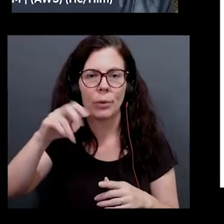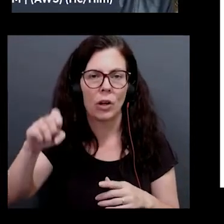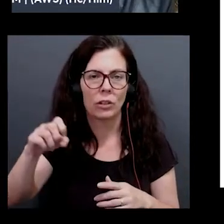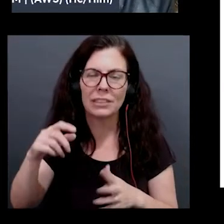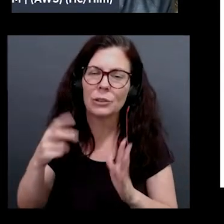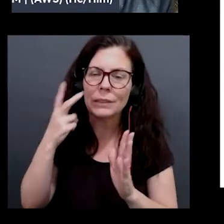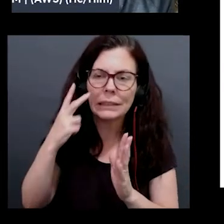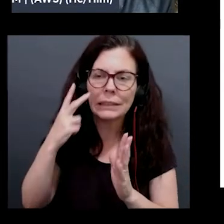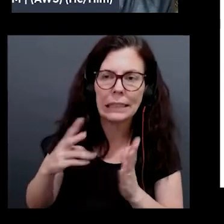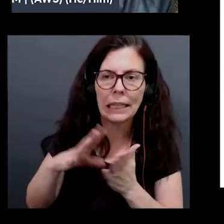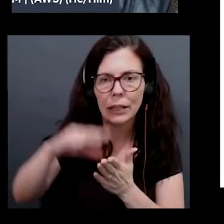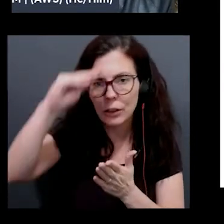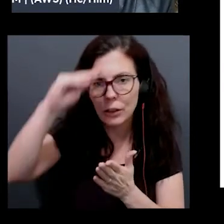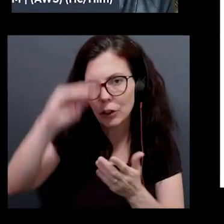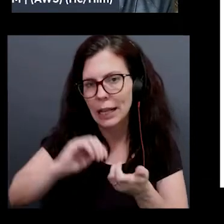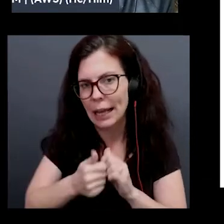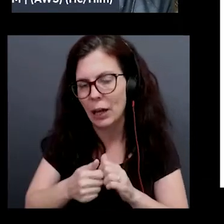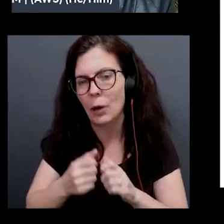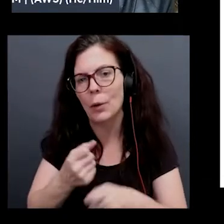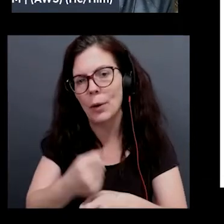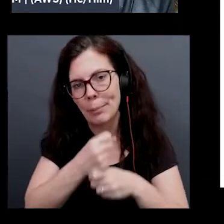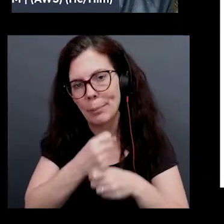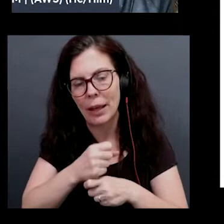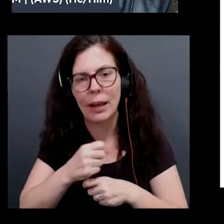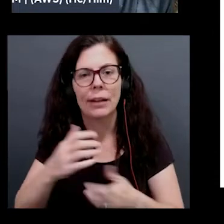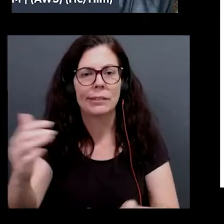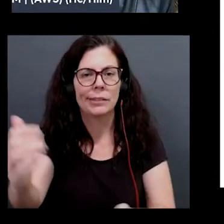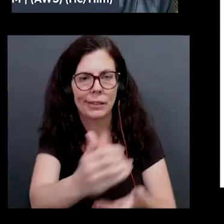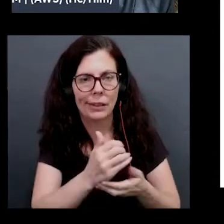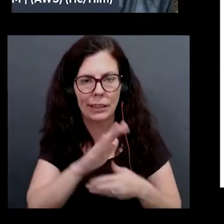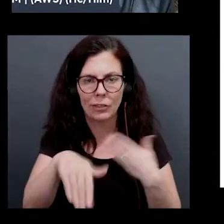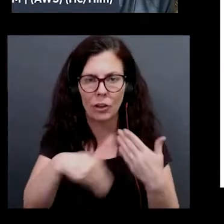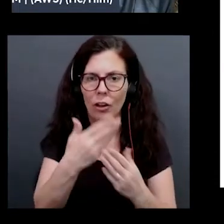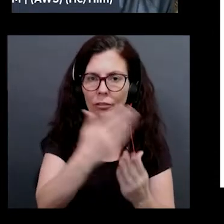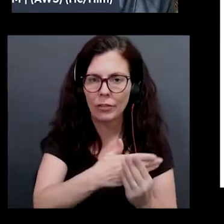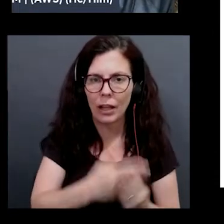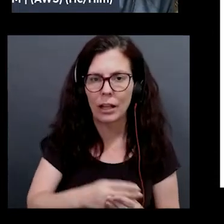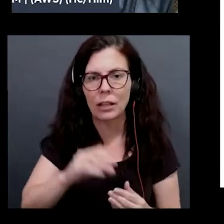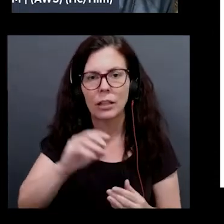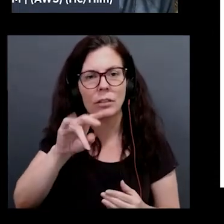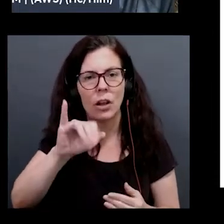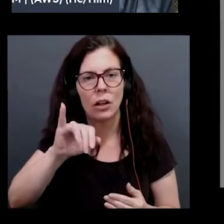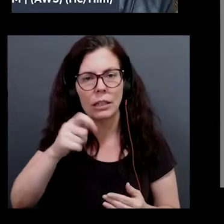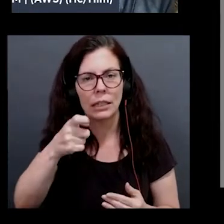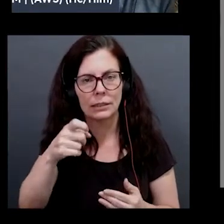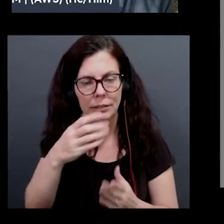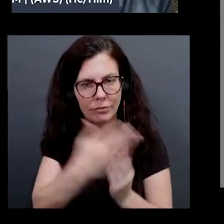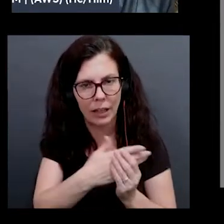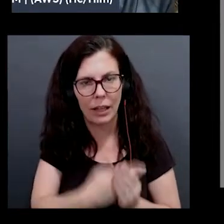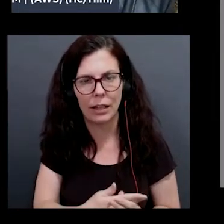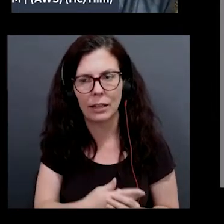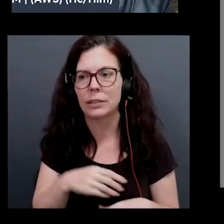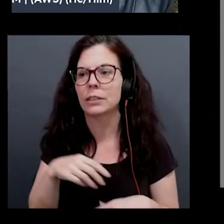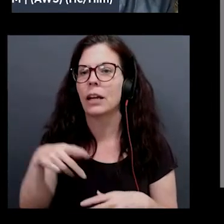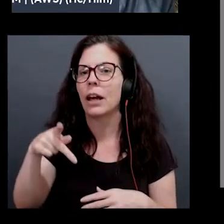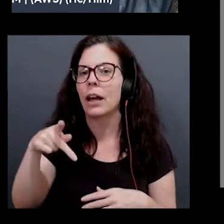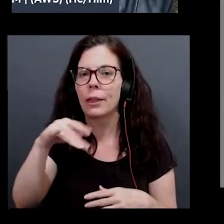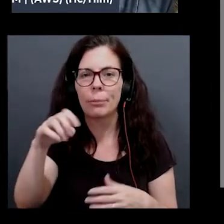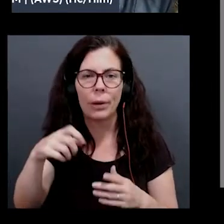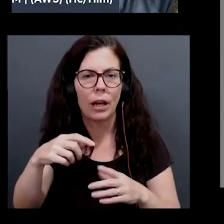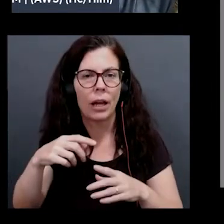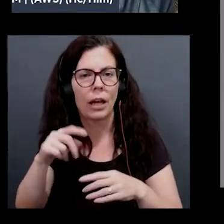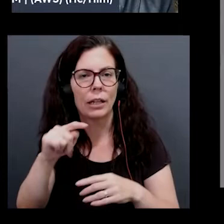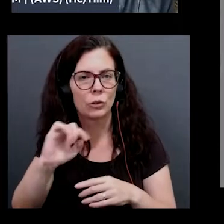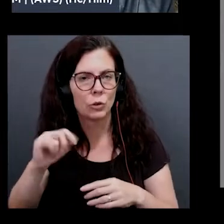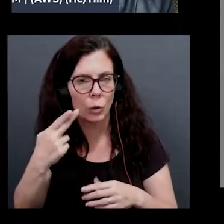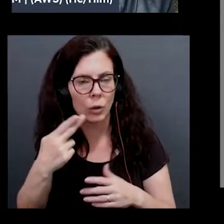and get all the files, the Onyx files, the PyTorch weights, any sort of tokenizer JSONs